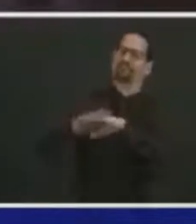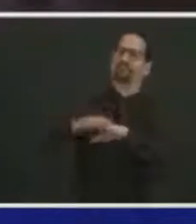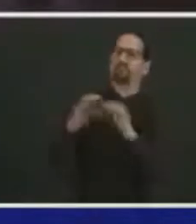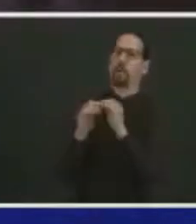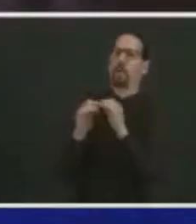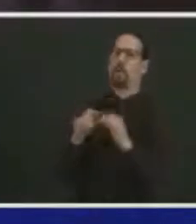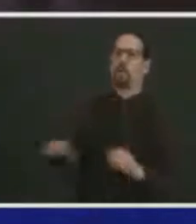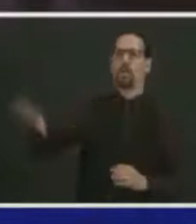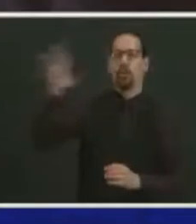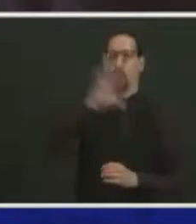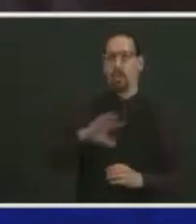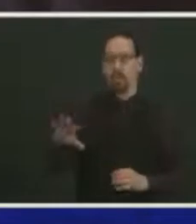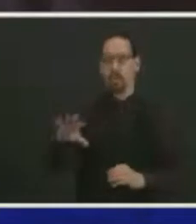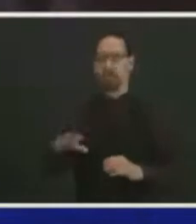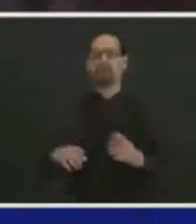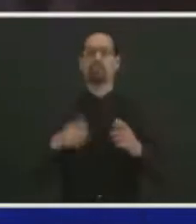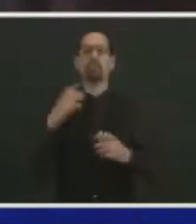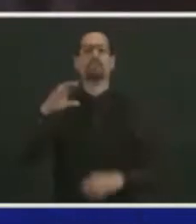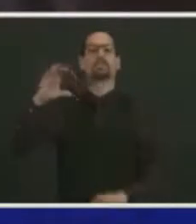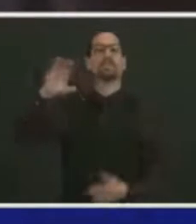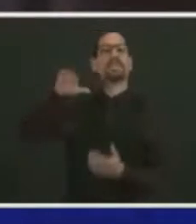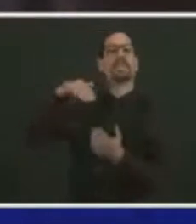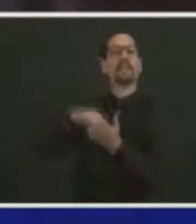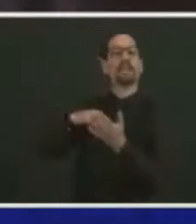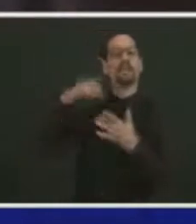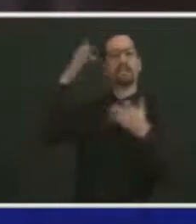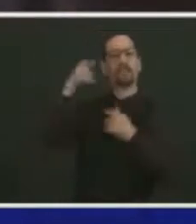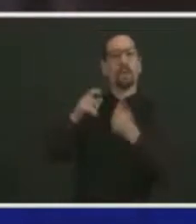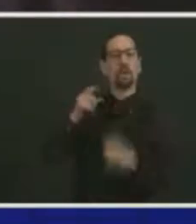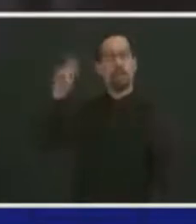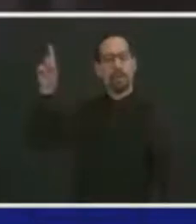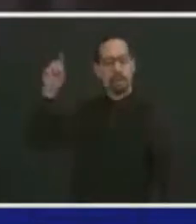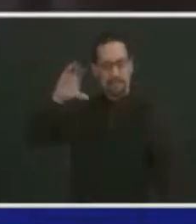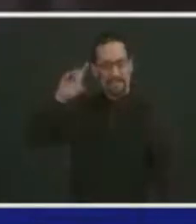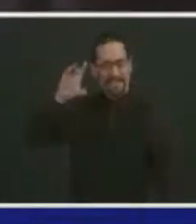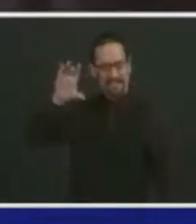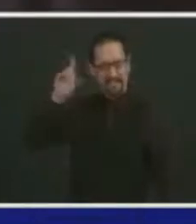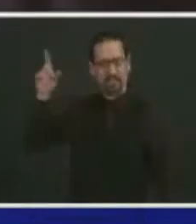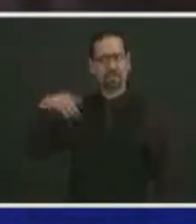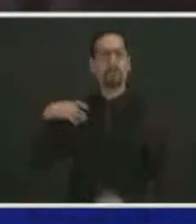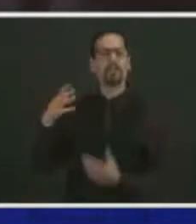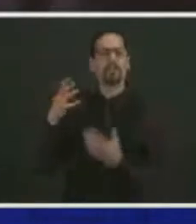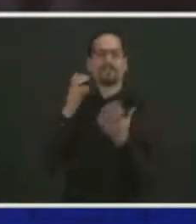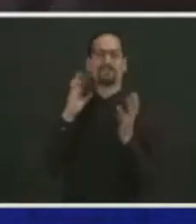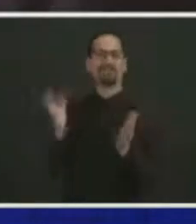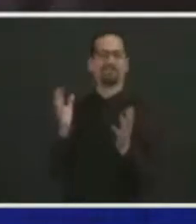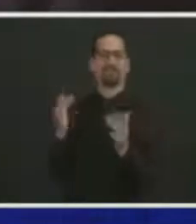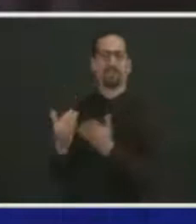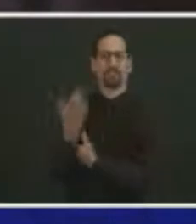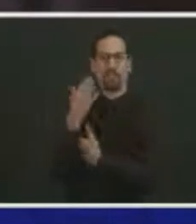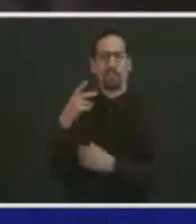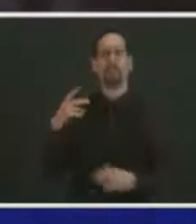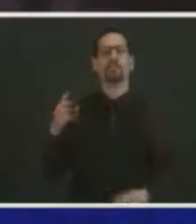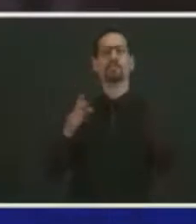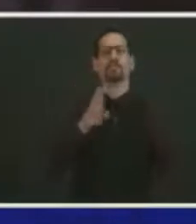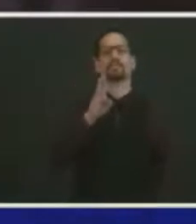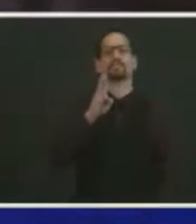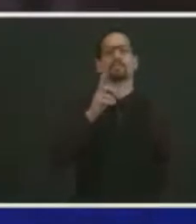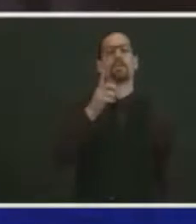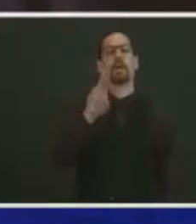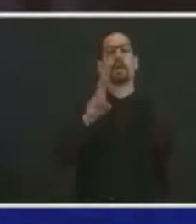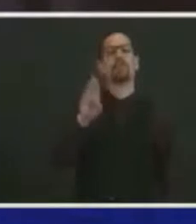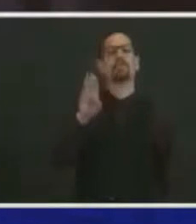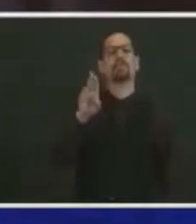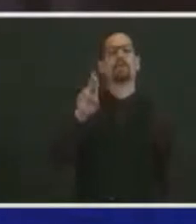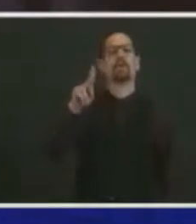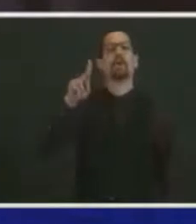CDC, this morning I was on a call with Dr. Birx. We have done all of this in consultation with the CDC. This is what is